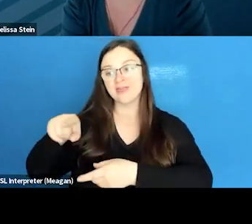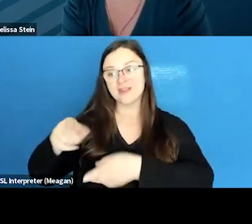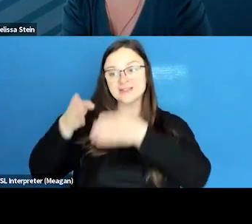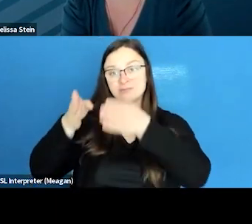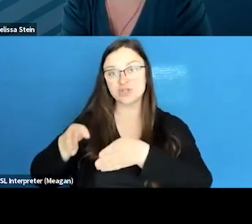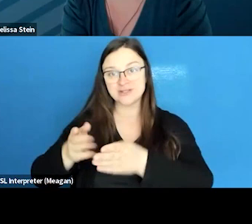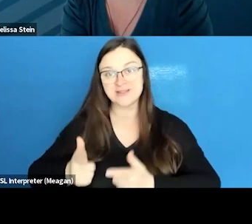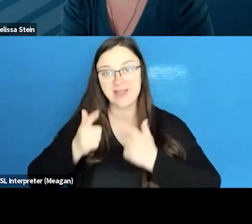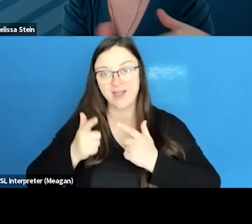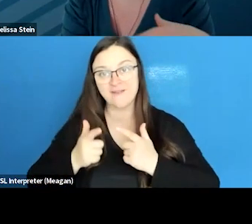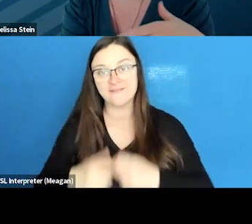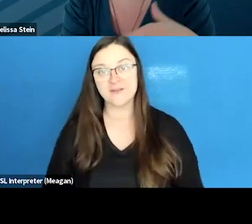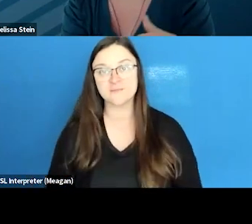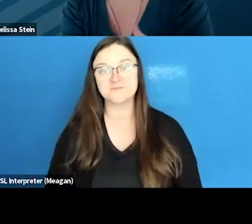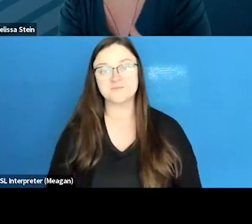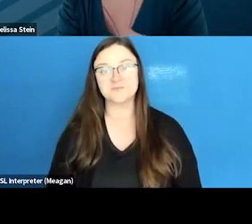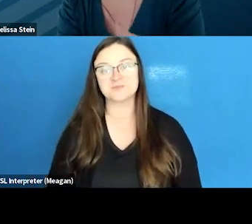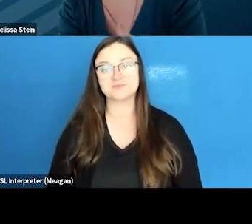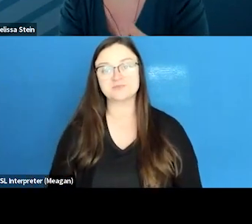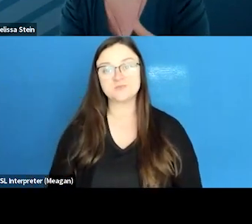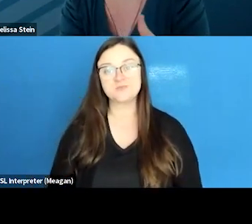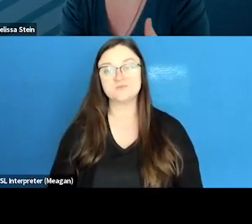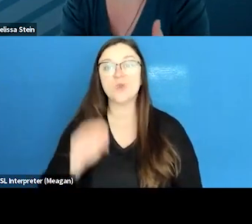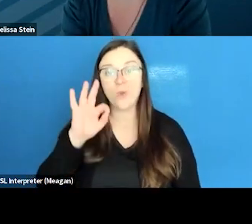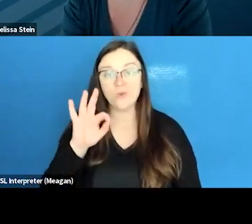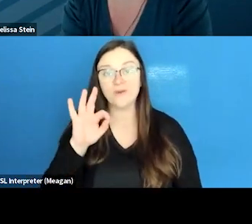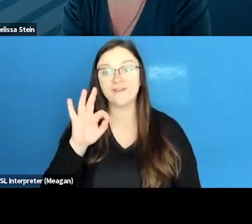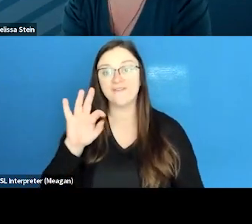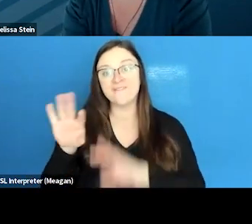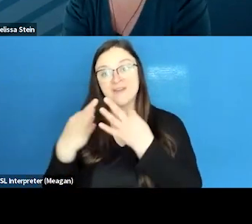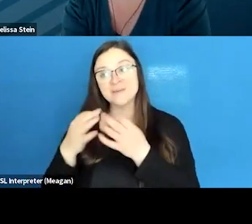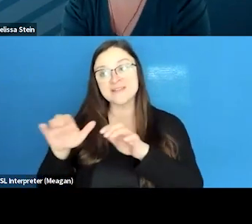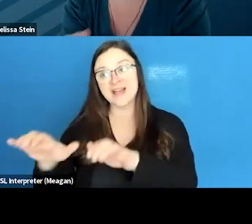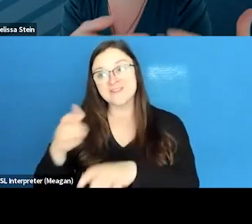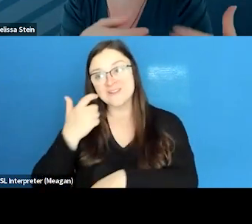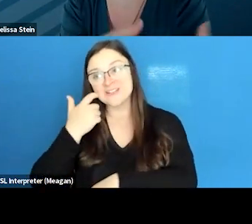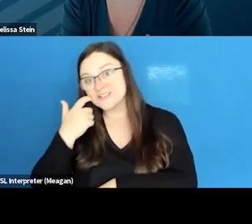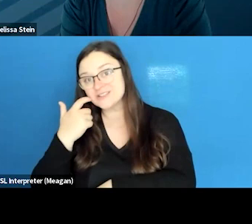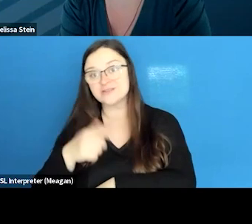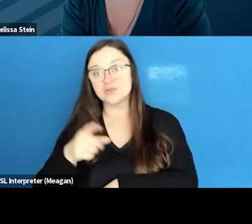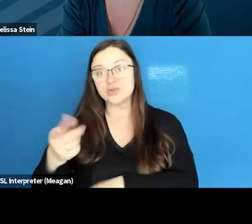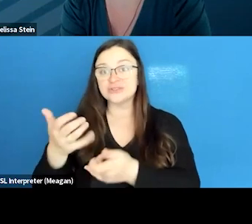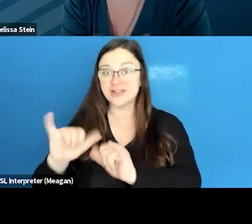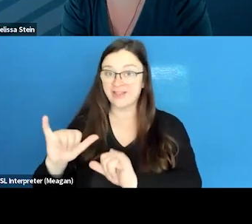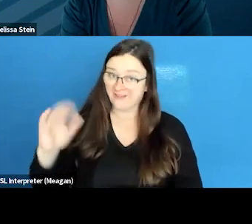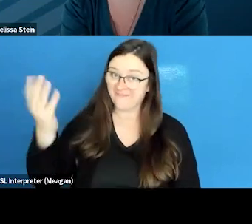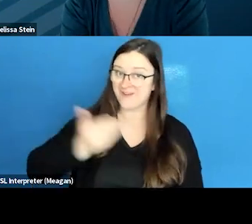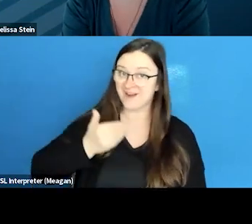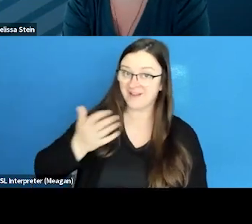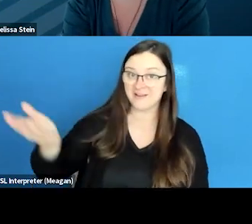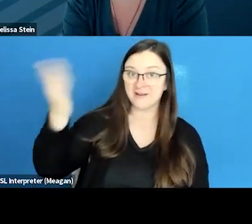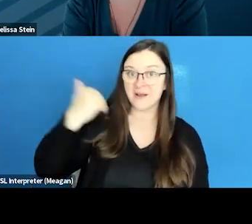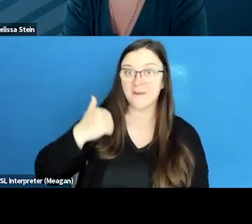immediate life. And so if they are in active addiction, you are still inviting them in to